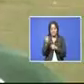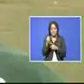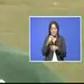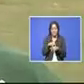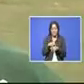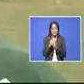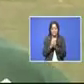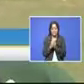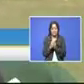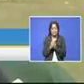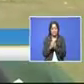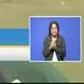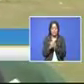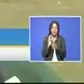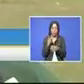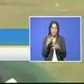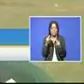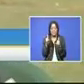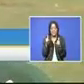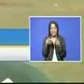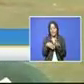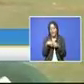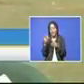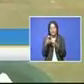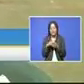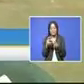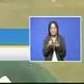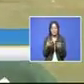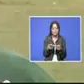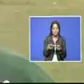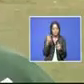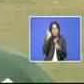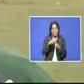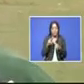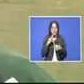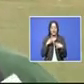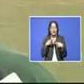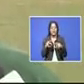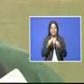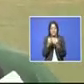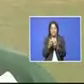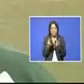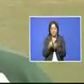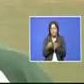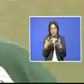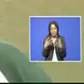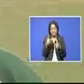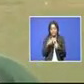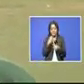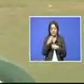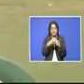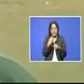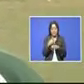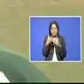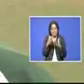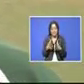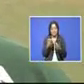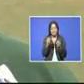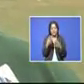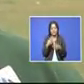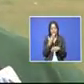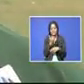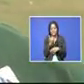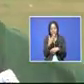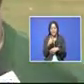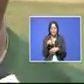showing. We played all the position, and bear in mind that we are a team with a bunch of first-year players. We have a lot of 15 and